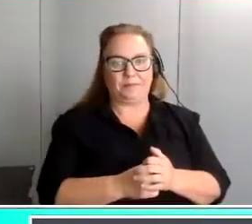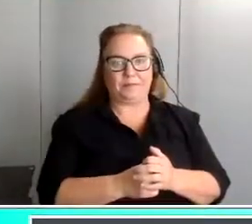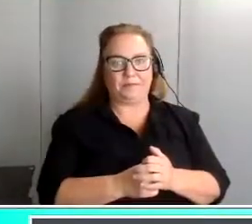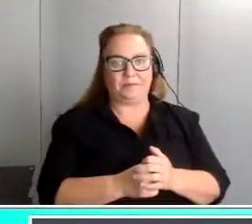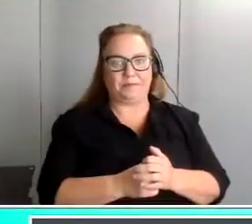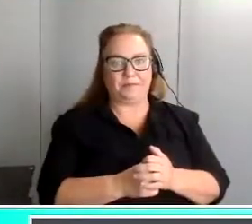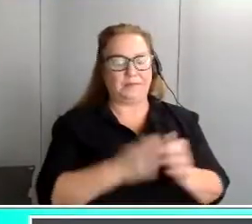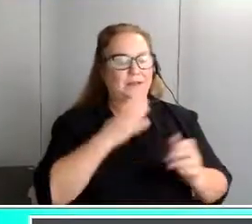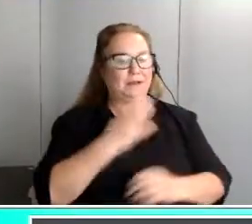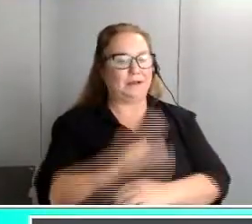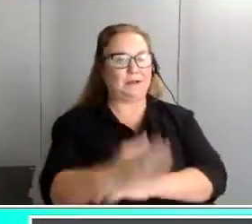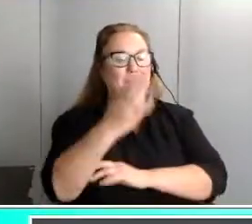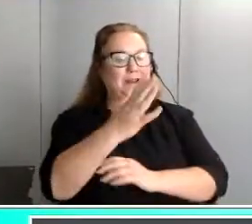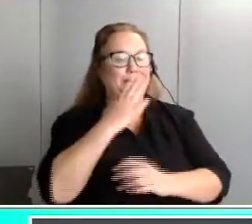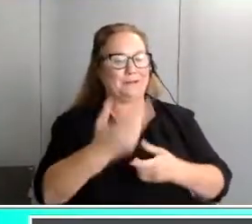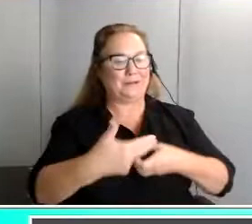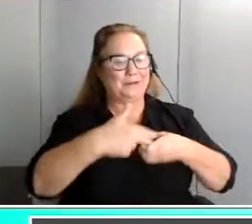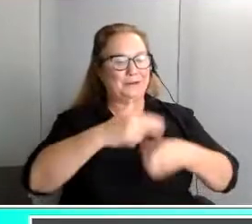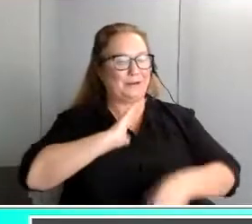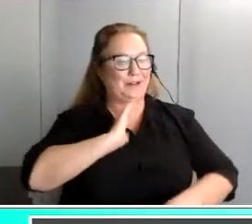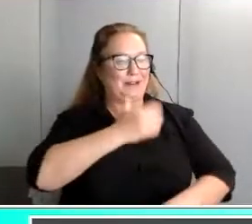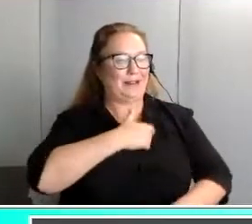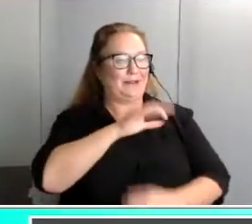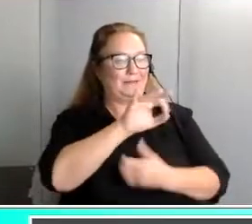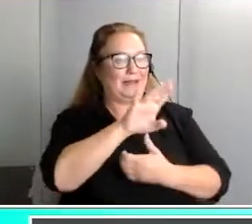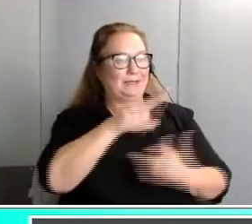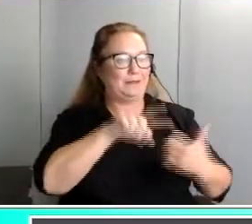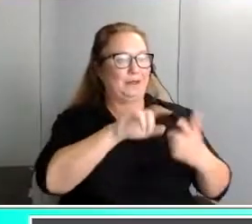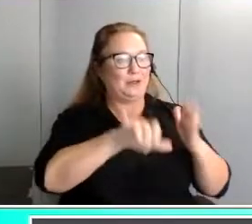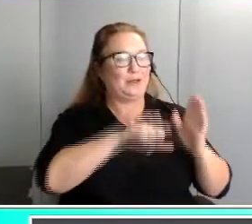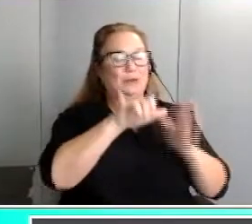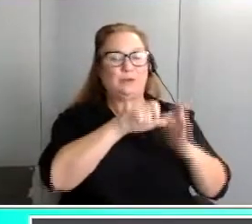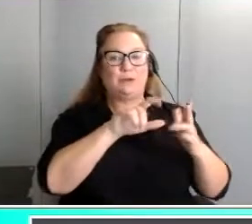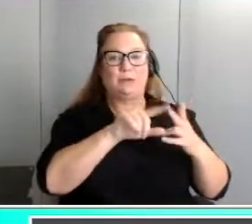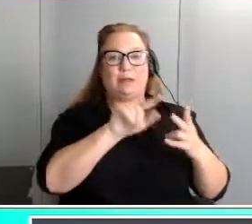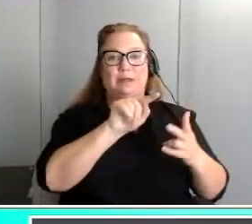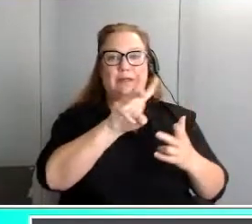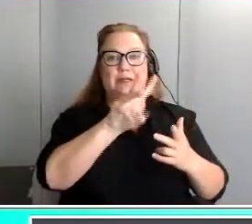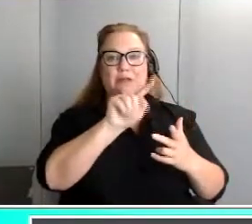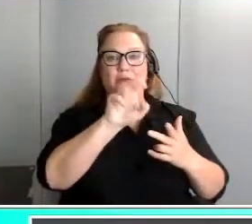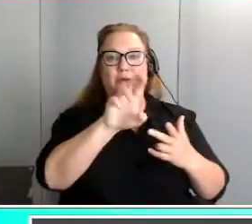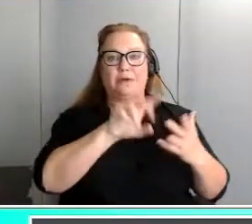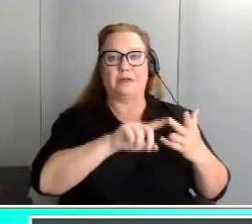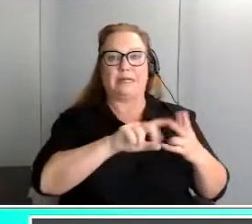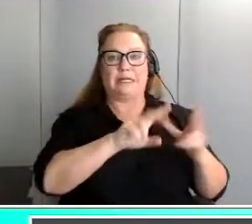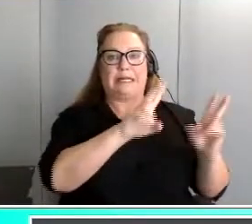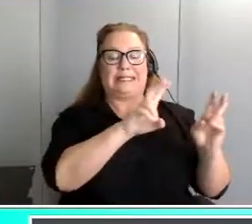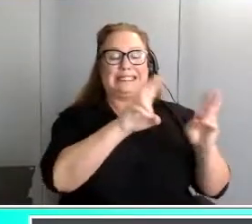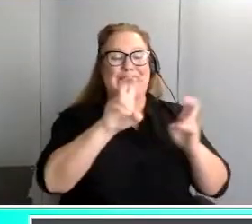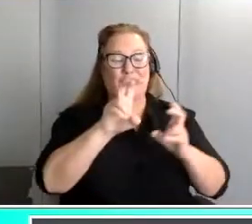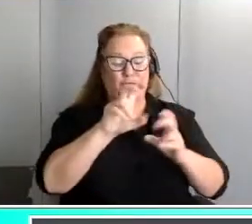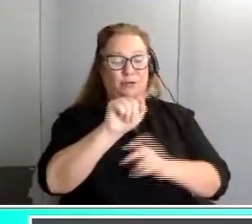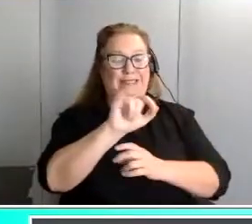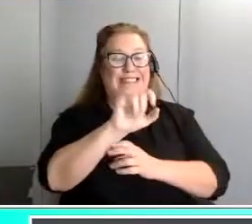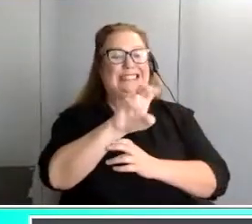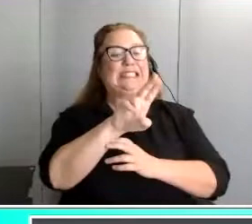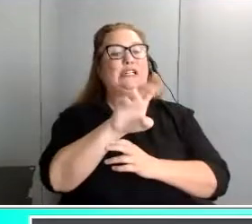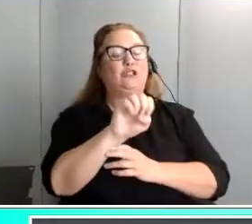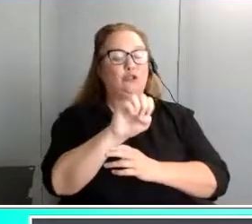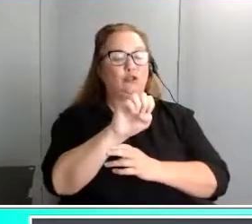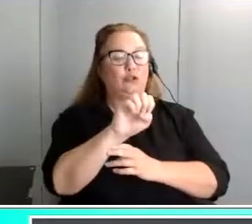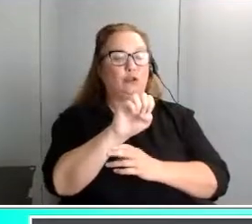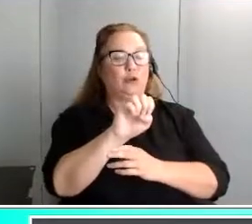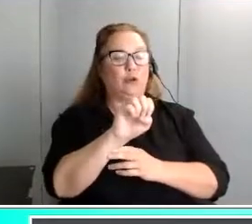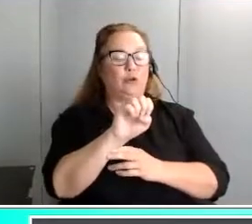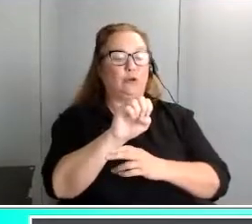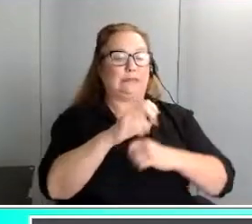Good morning and thanks for joining us on Facebook, YouTube, and Twitter. It's a tissue-sparing radiation treatment for specific types